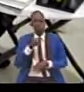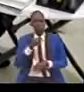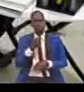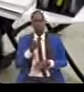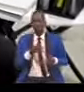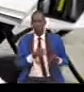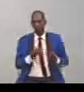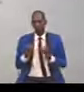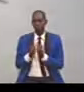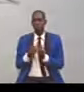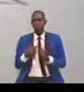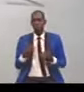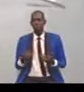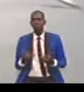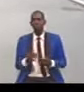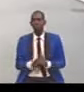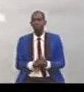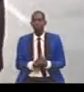go.